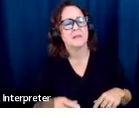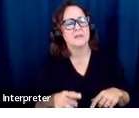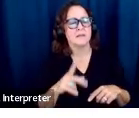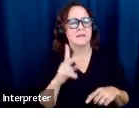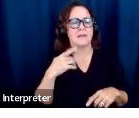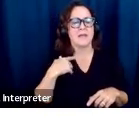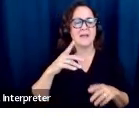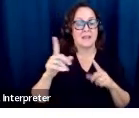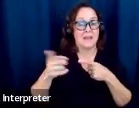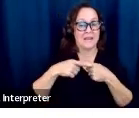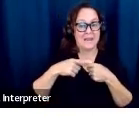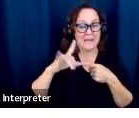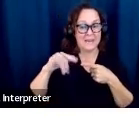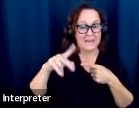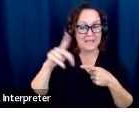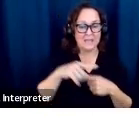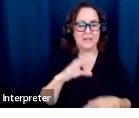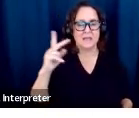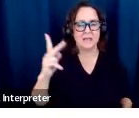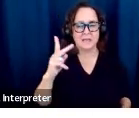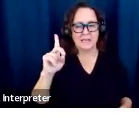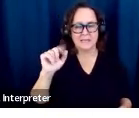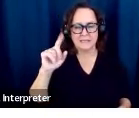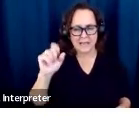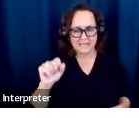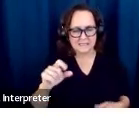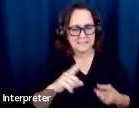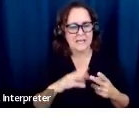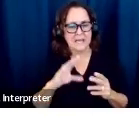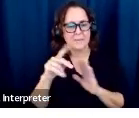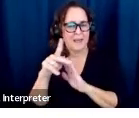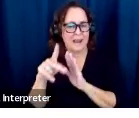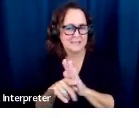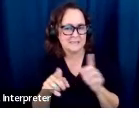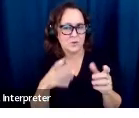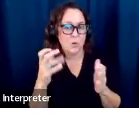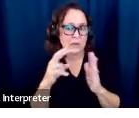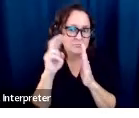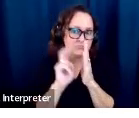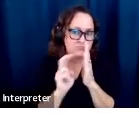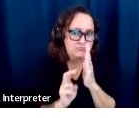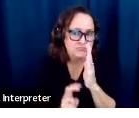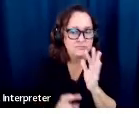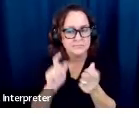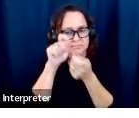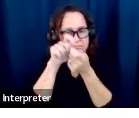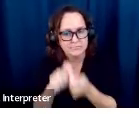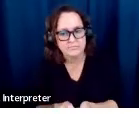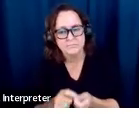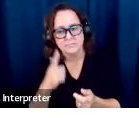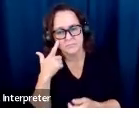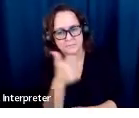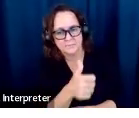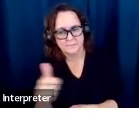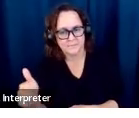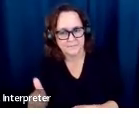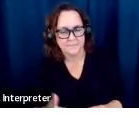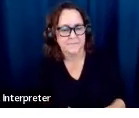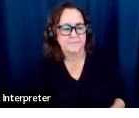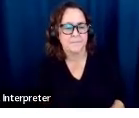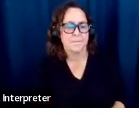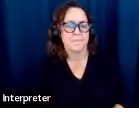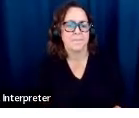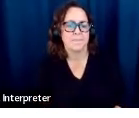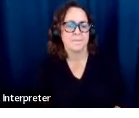the KDAD's conflict of interest memo and policy in case anybody wants to read the details of those policy in more detail. And I